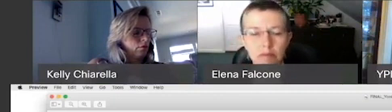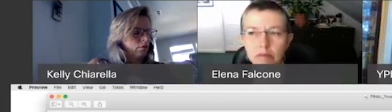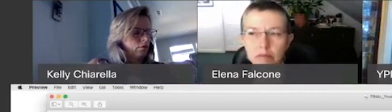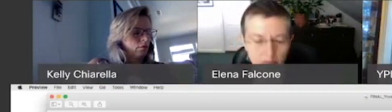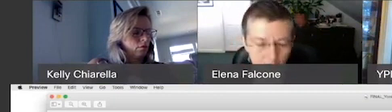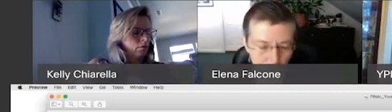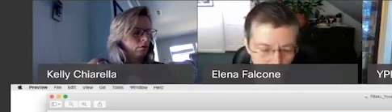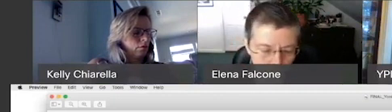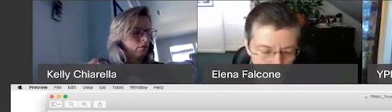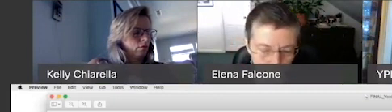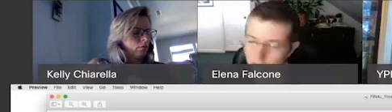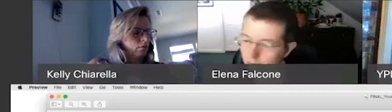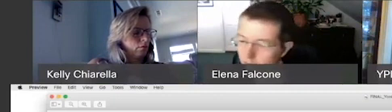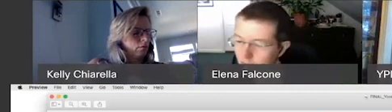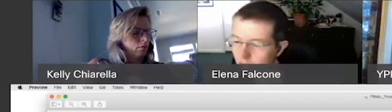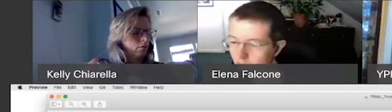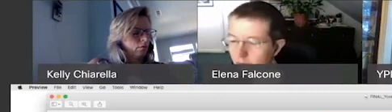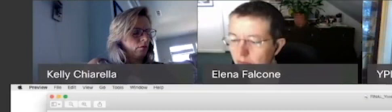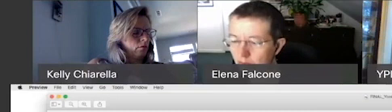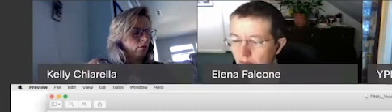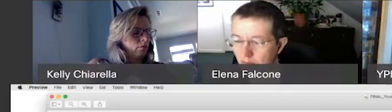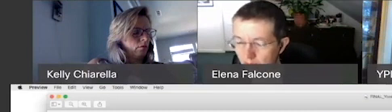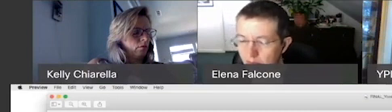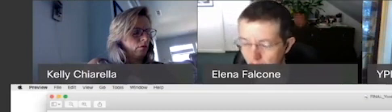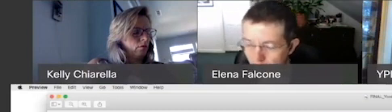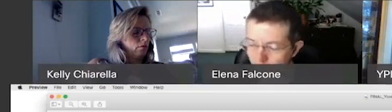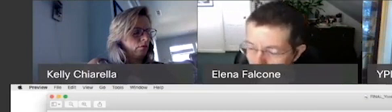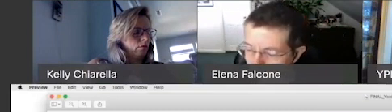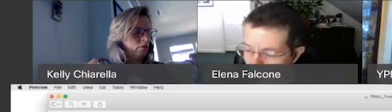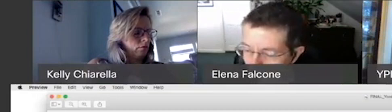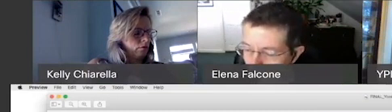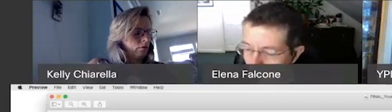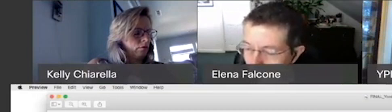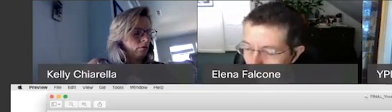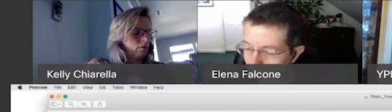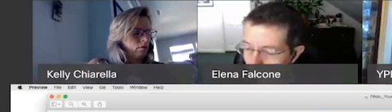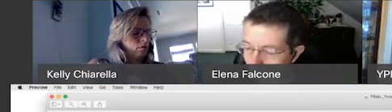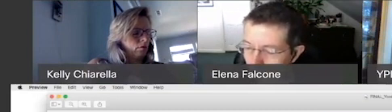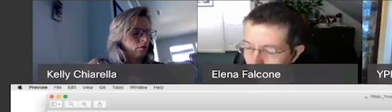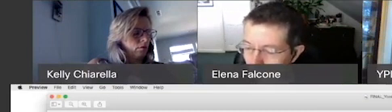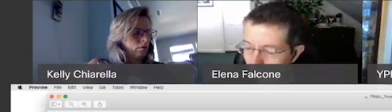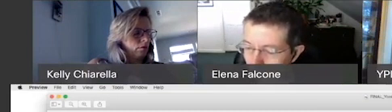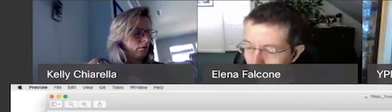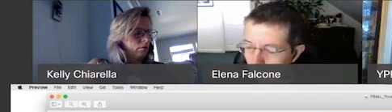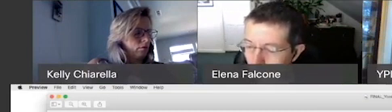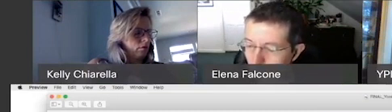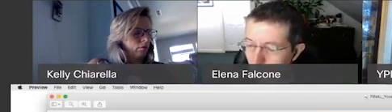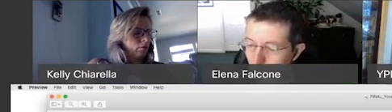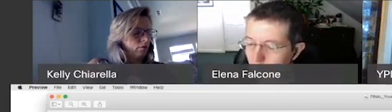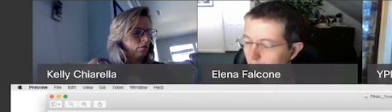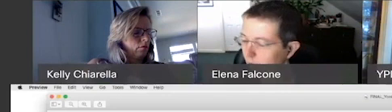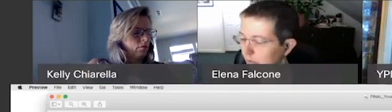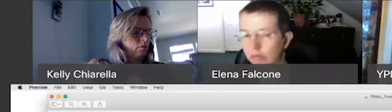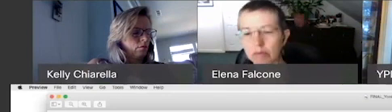with the census. That's a scam. So the scammers are going to try to do anything they can do to impersonate someone from the government to get you to think that you've